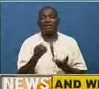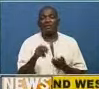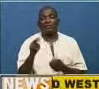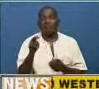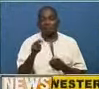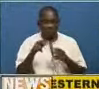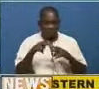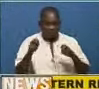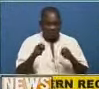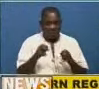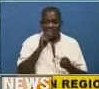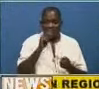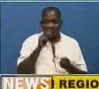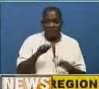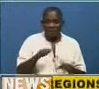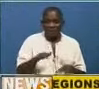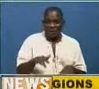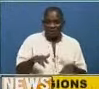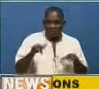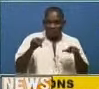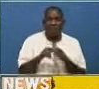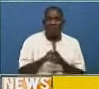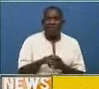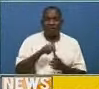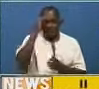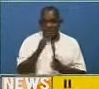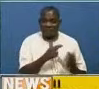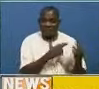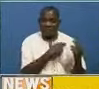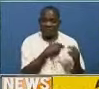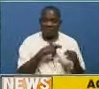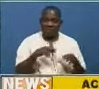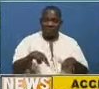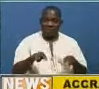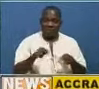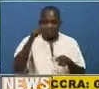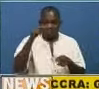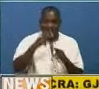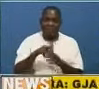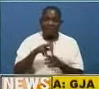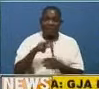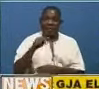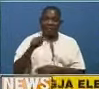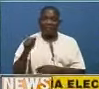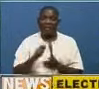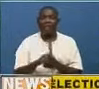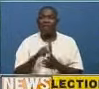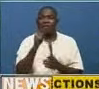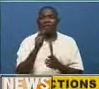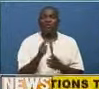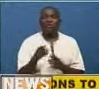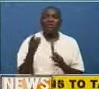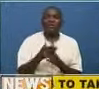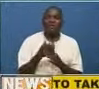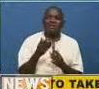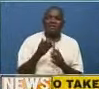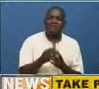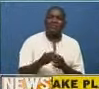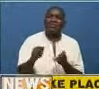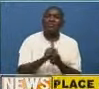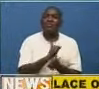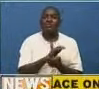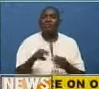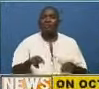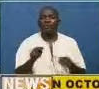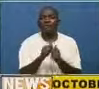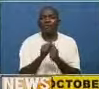by the recent floods in the area, Roads Minister Mr. Kwesi Amoakwata said the destruction on the portion of the road